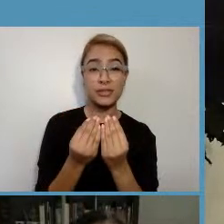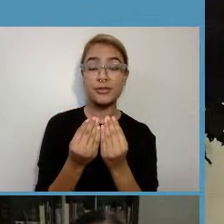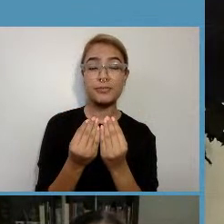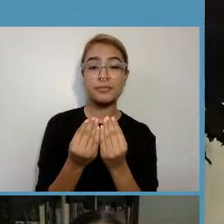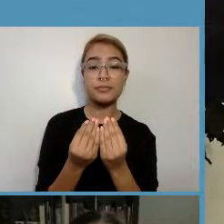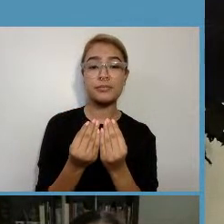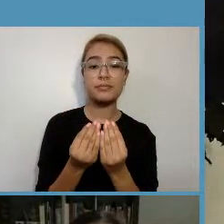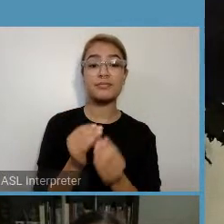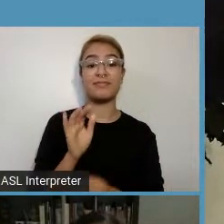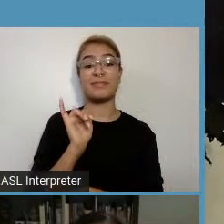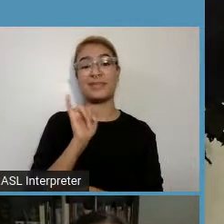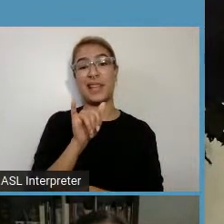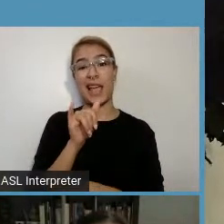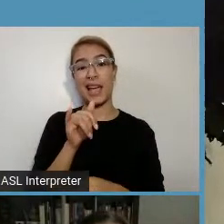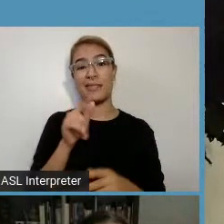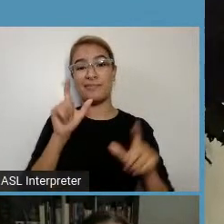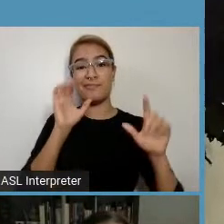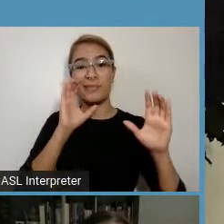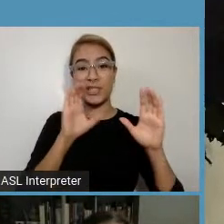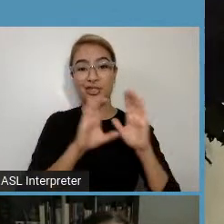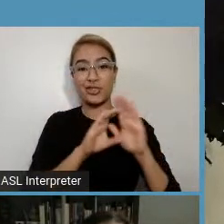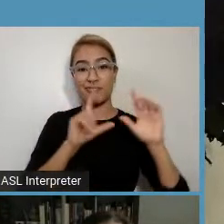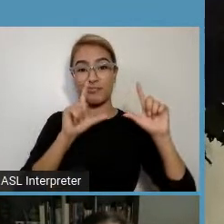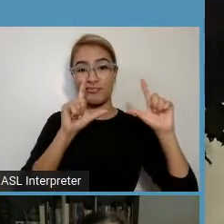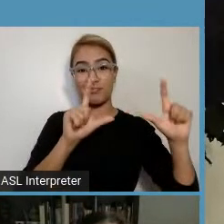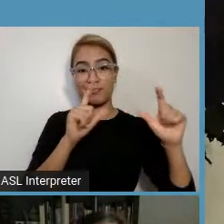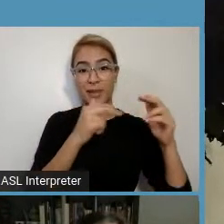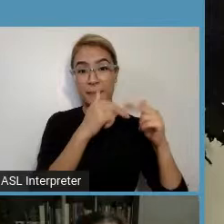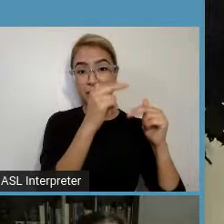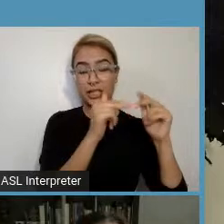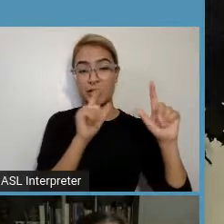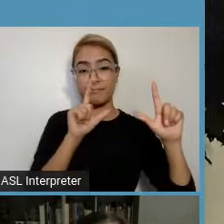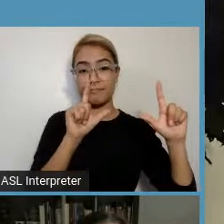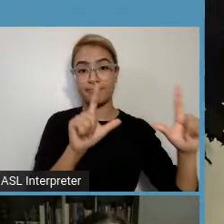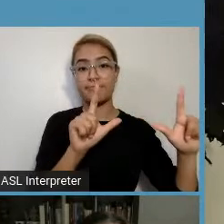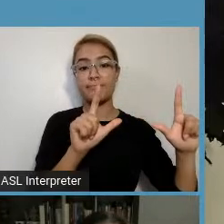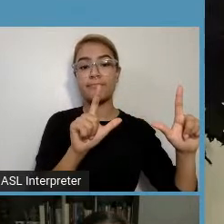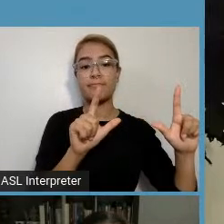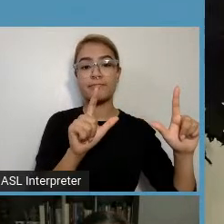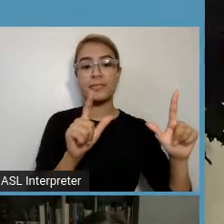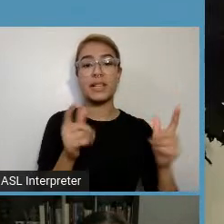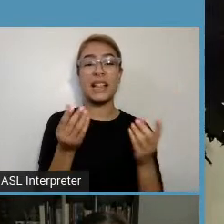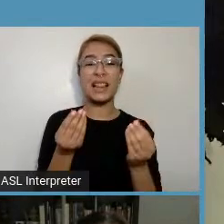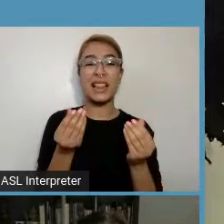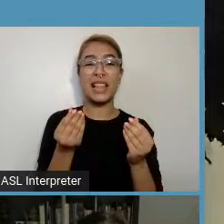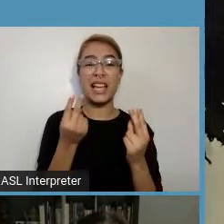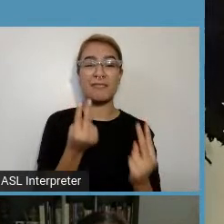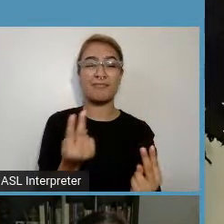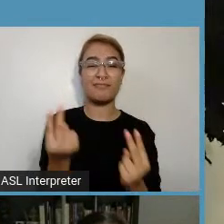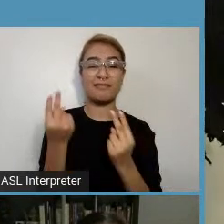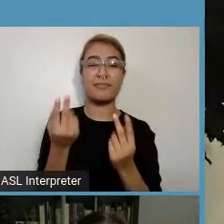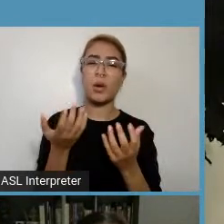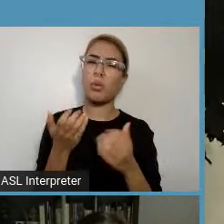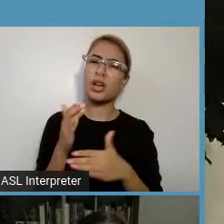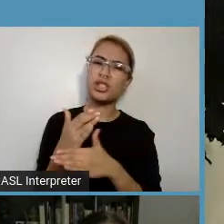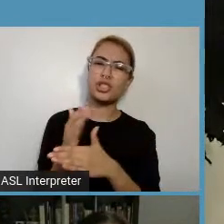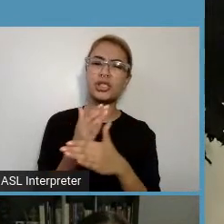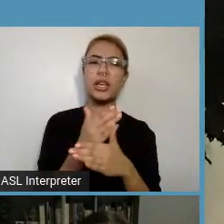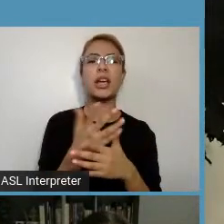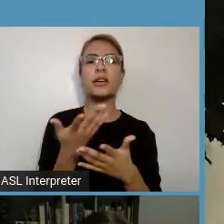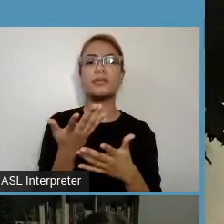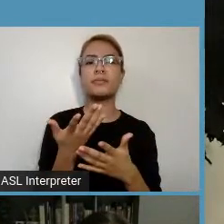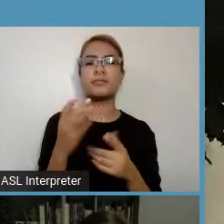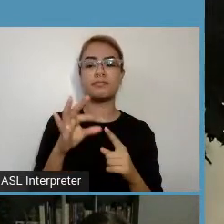as you can see our building up on the slide, the land acknowledgement that I wanted to share with you is going to come